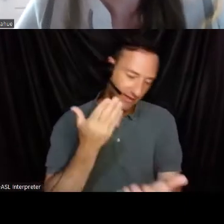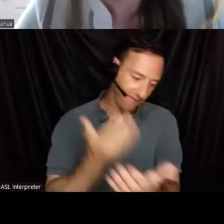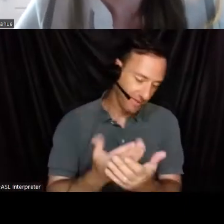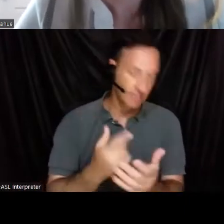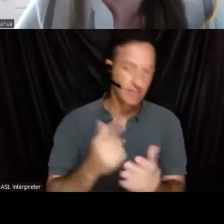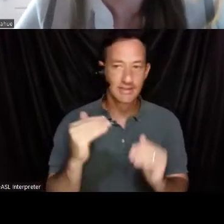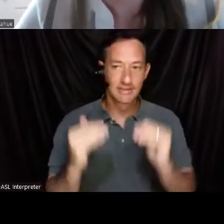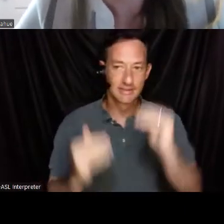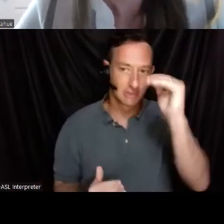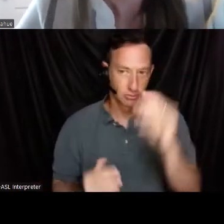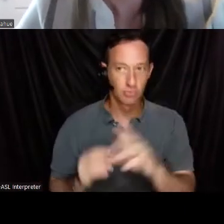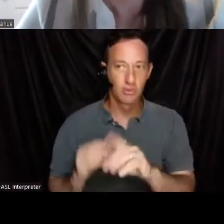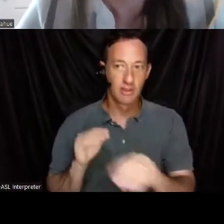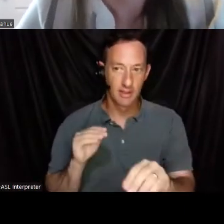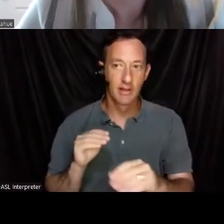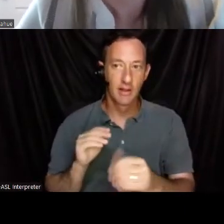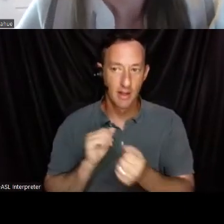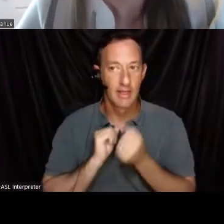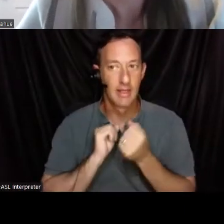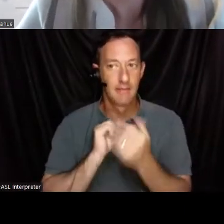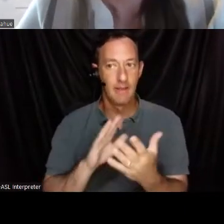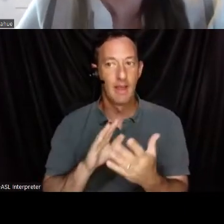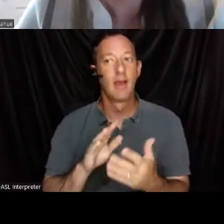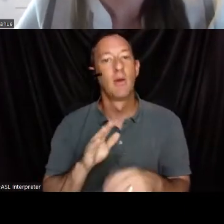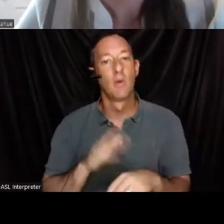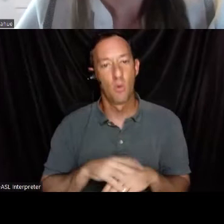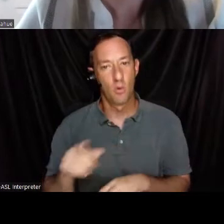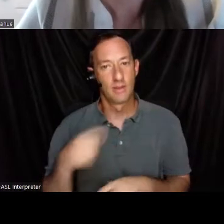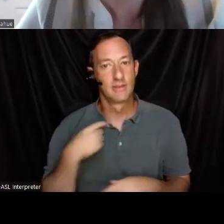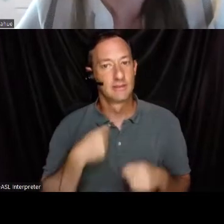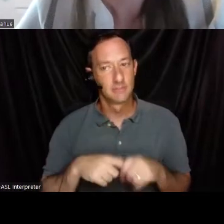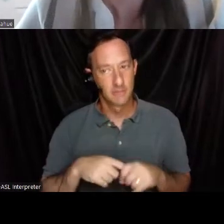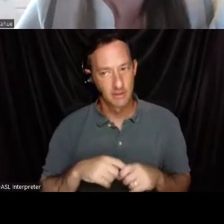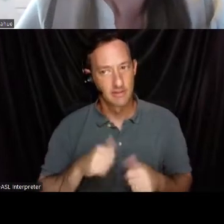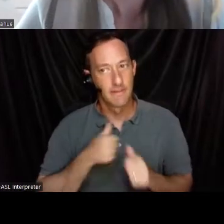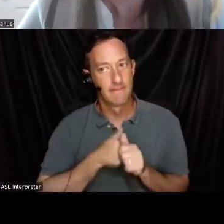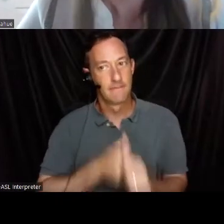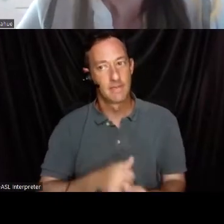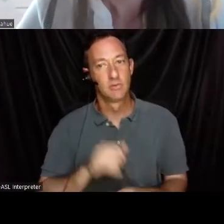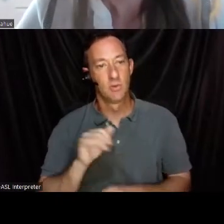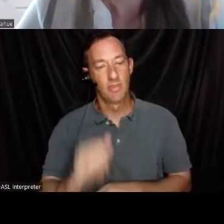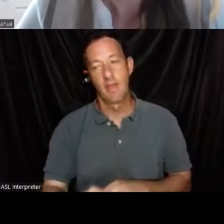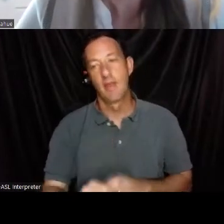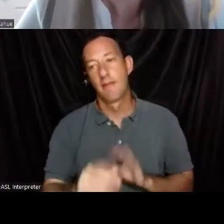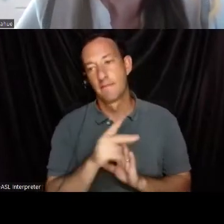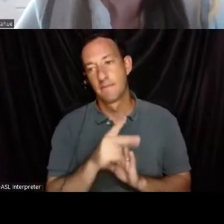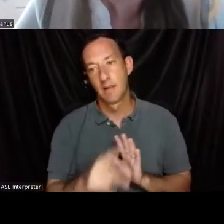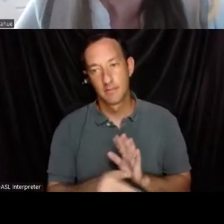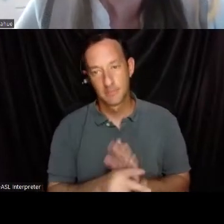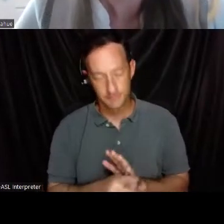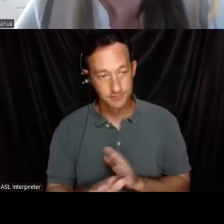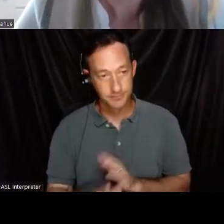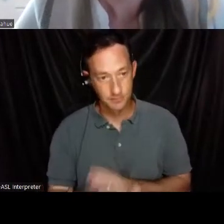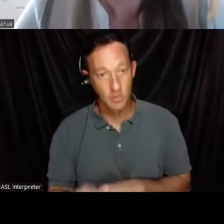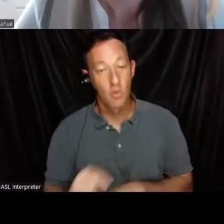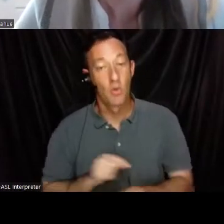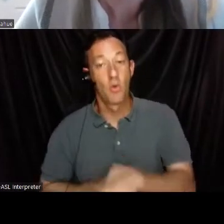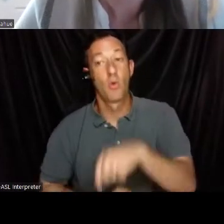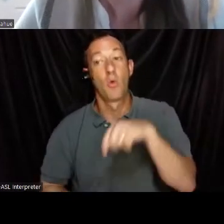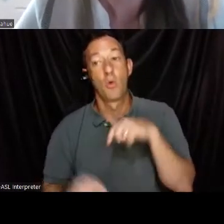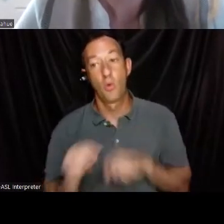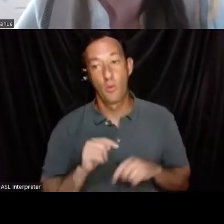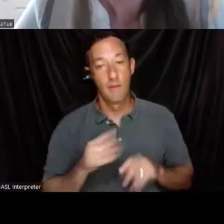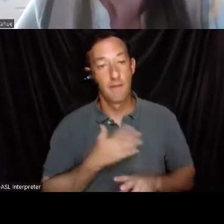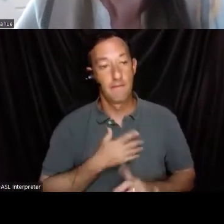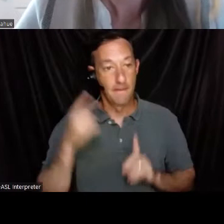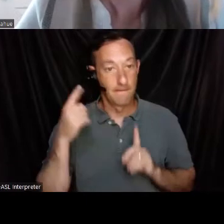disparate impact on Hispanics based on this policy. Now, I want to go back to the point that I made to